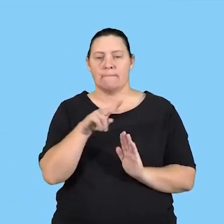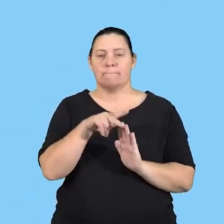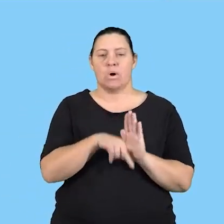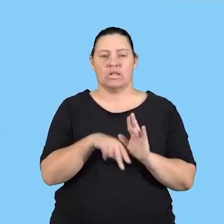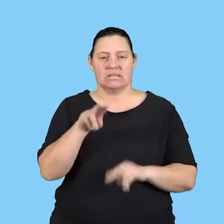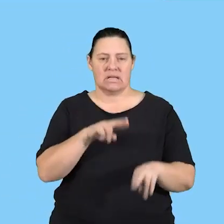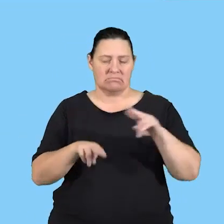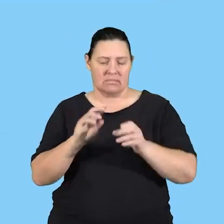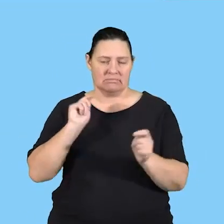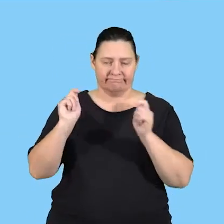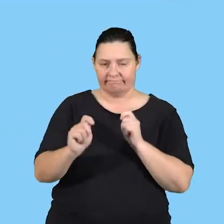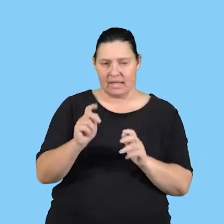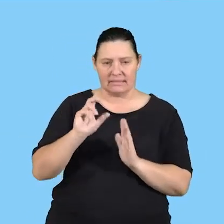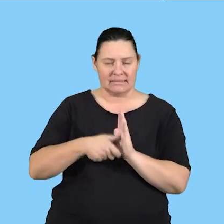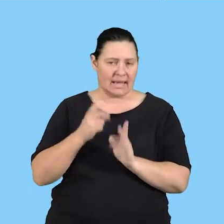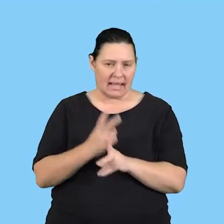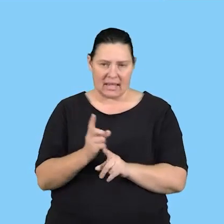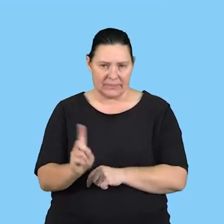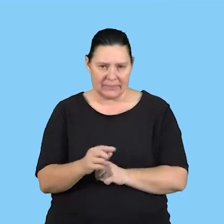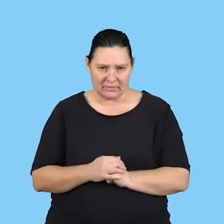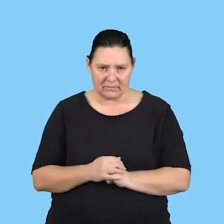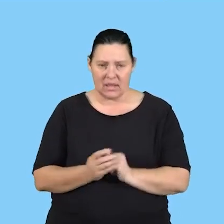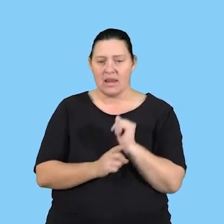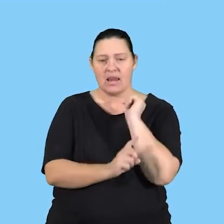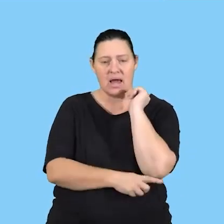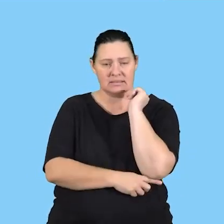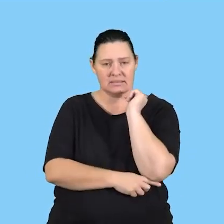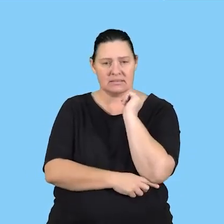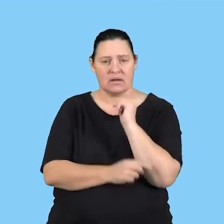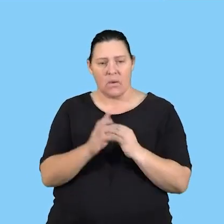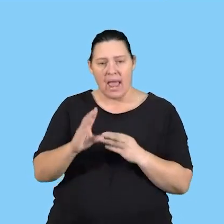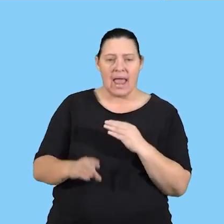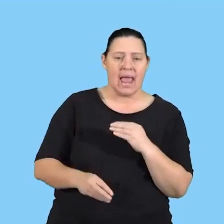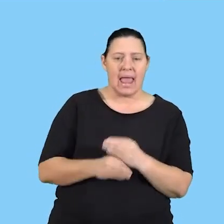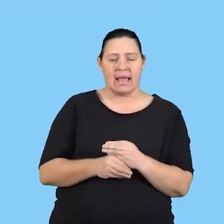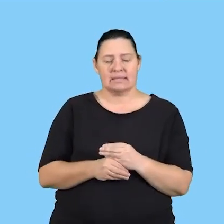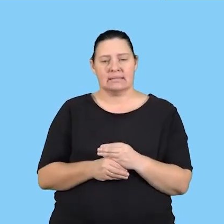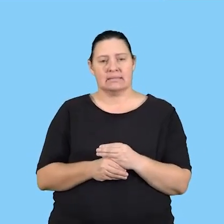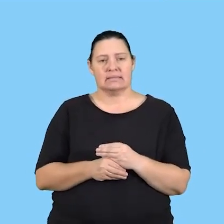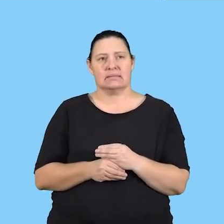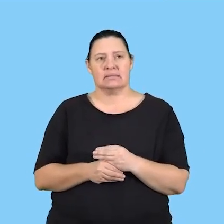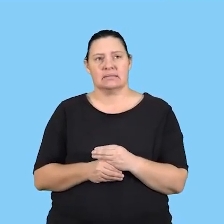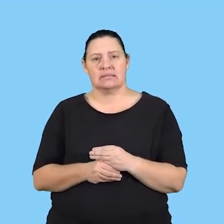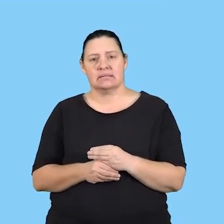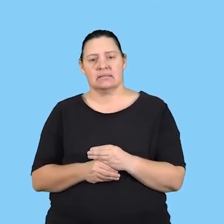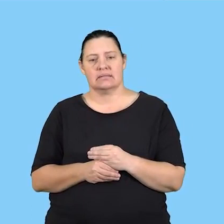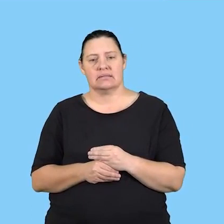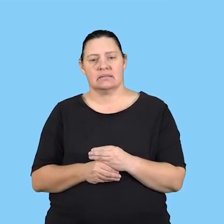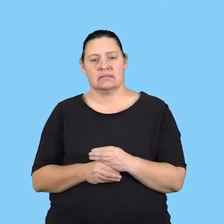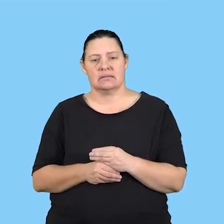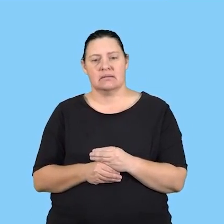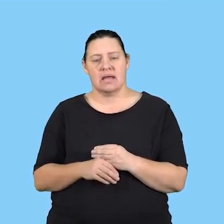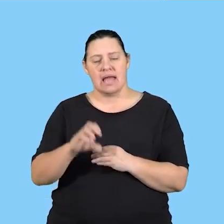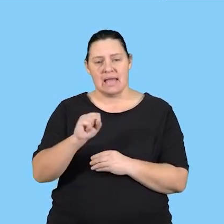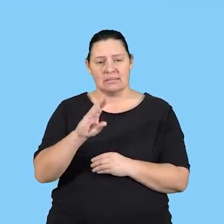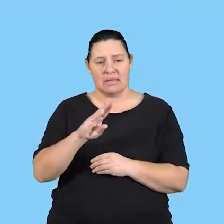policy redesign. And lastly, we did not add any additional